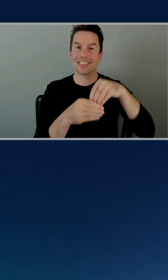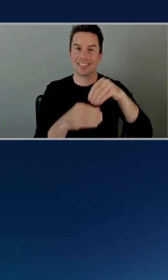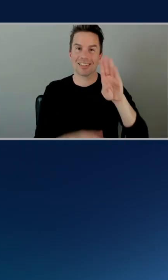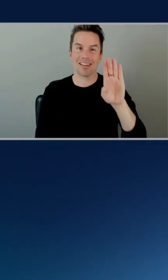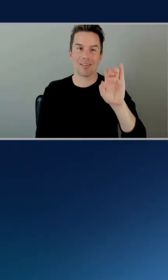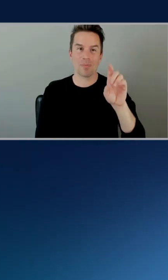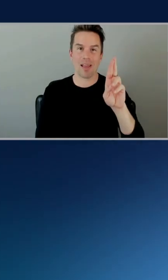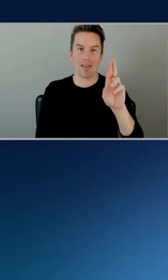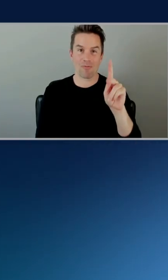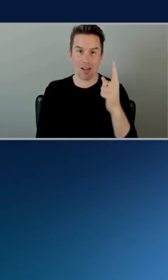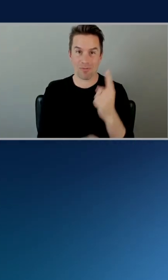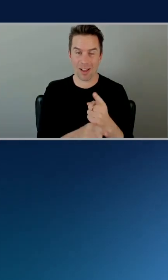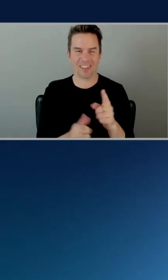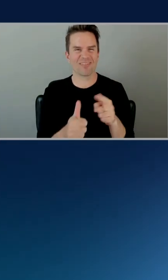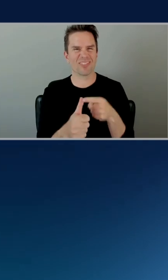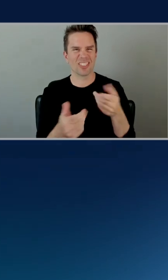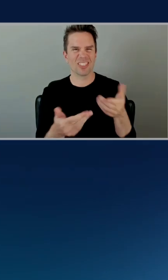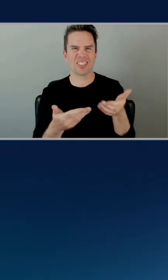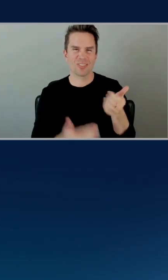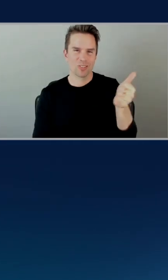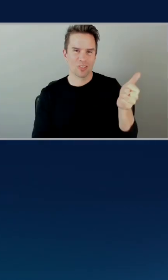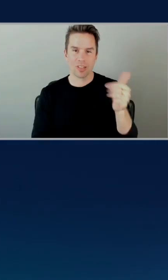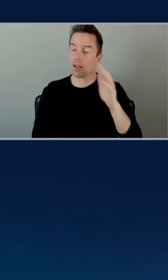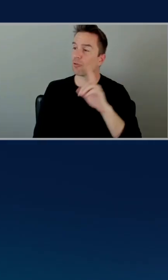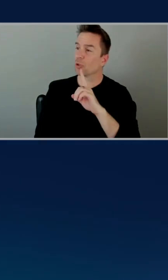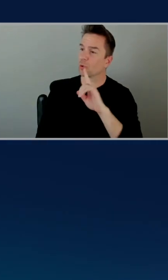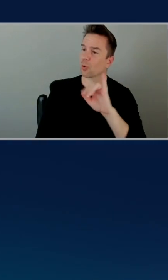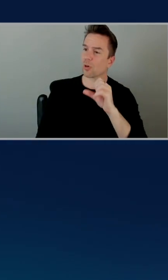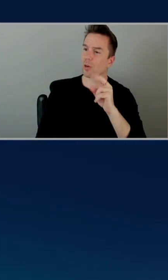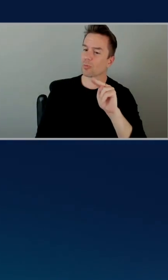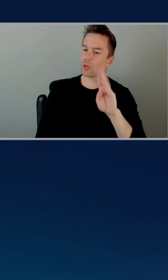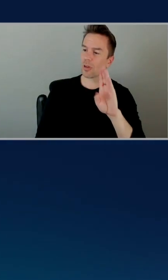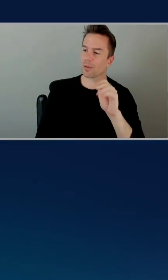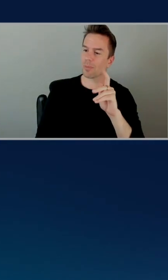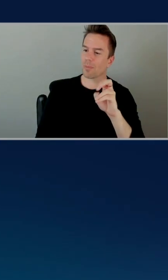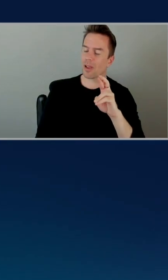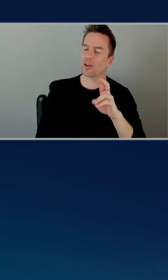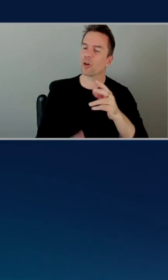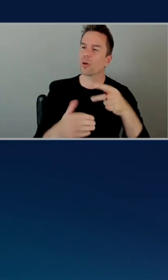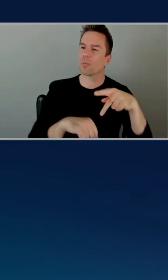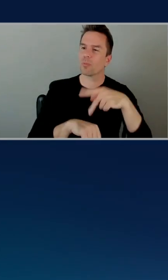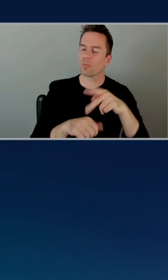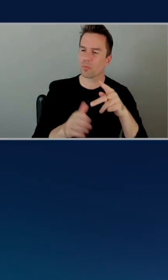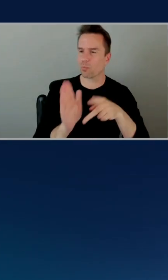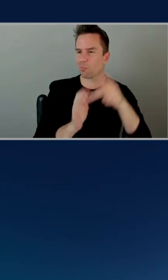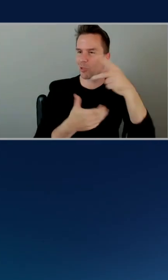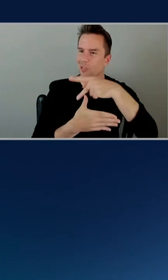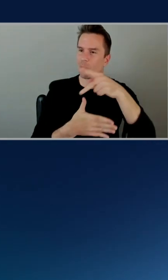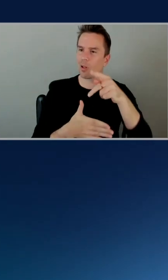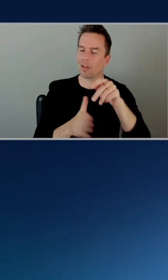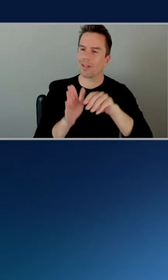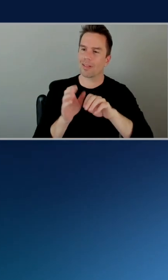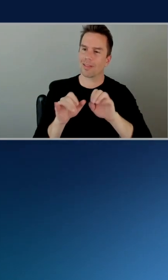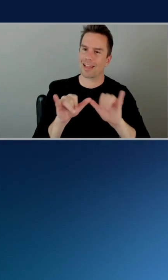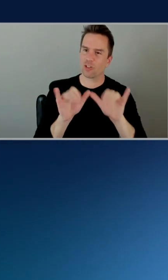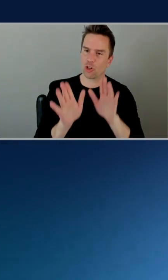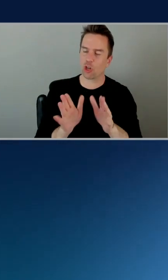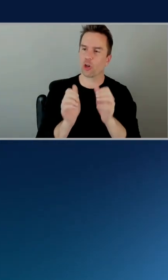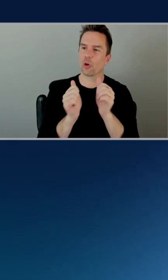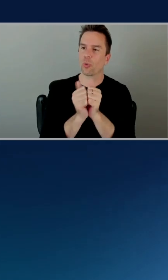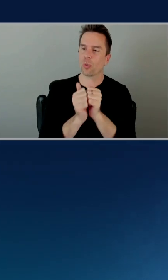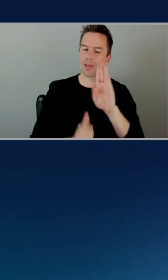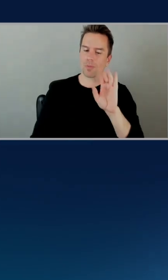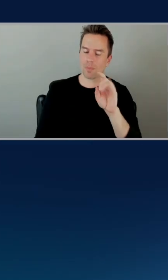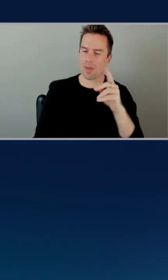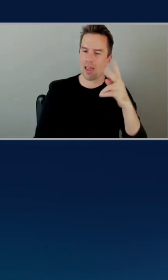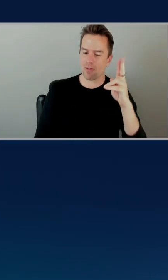introduce yourself to the people, John. Sure. John Baker, I'm a principal engineer with Bedrock, and specifically I work on agents for Bedrock. Okay,